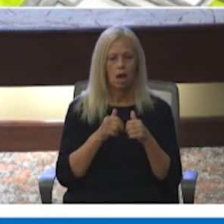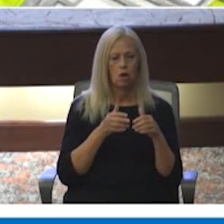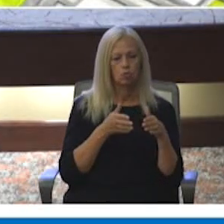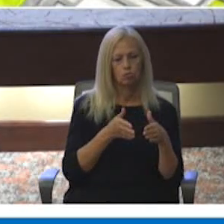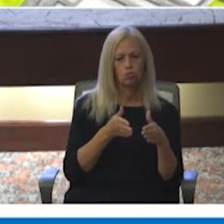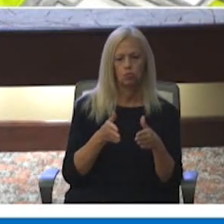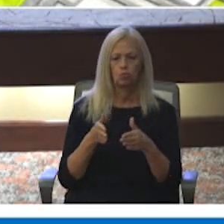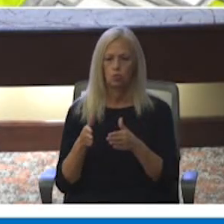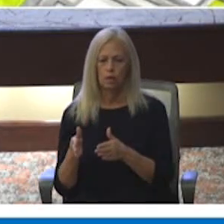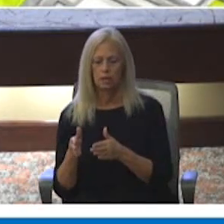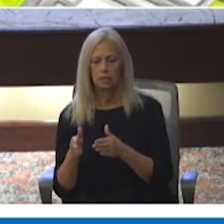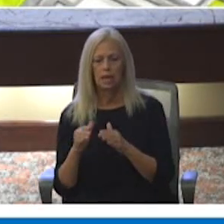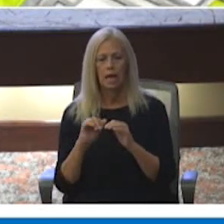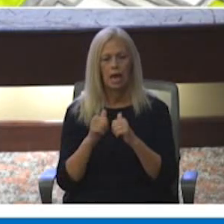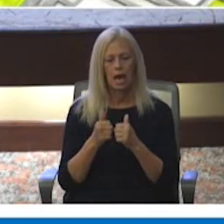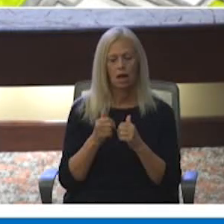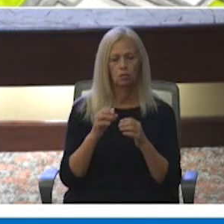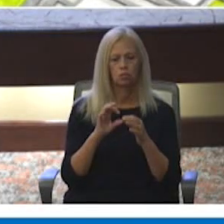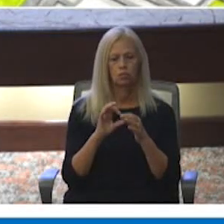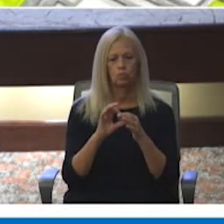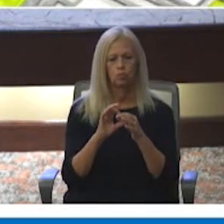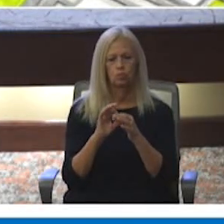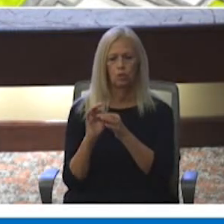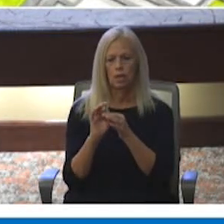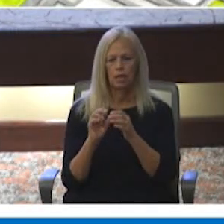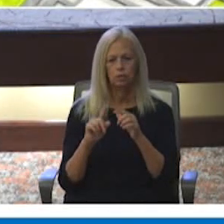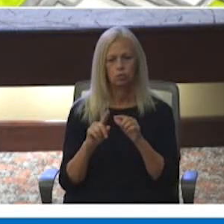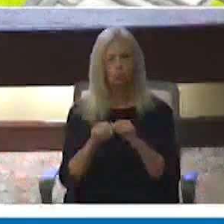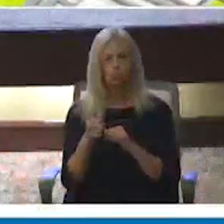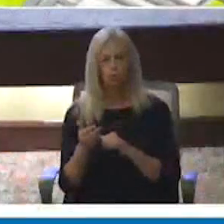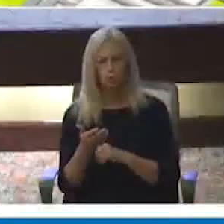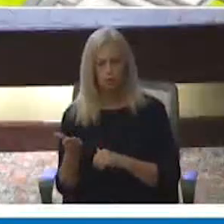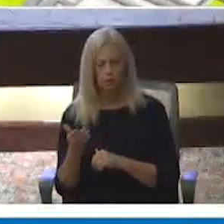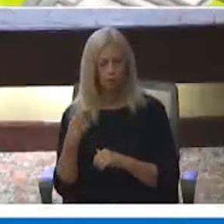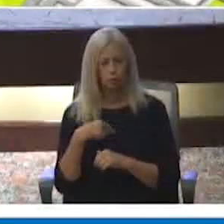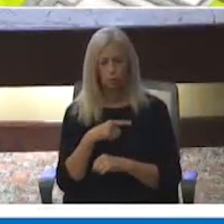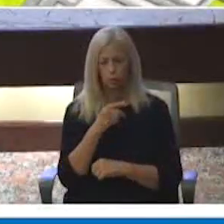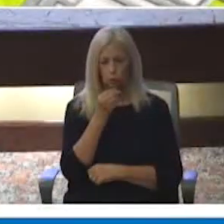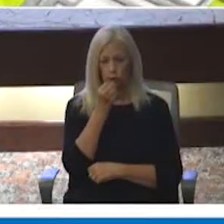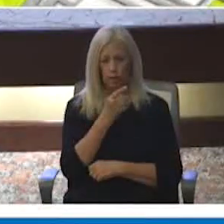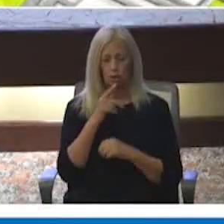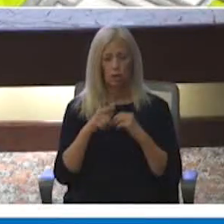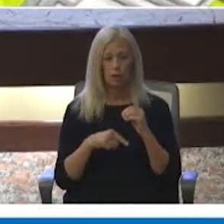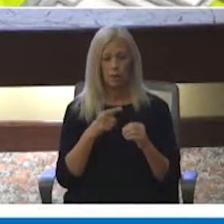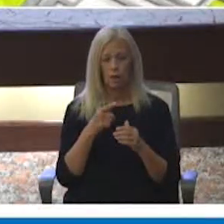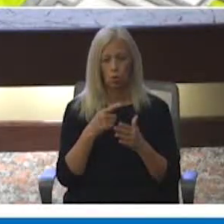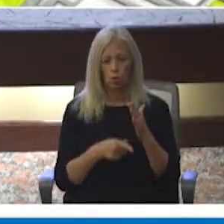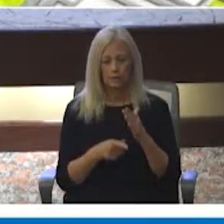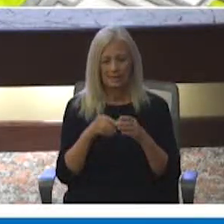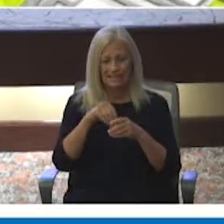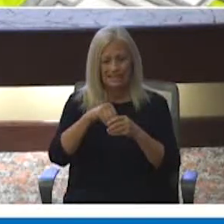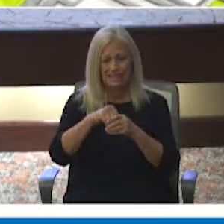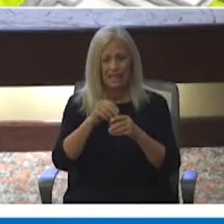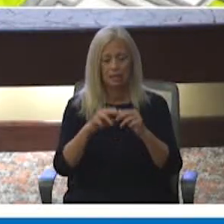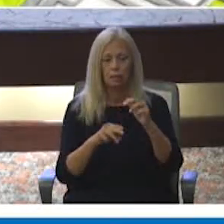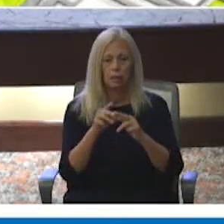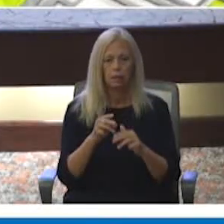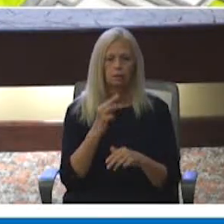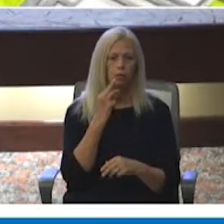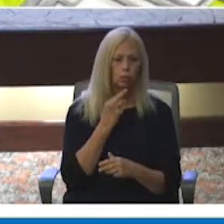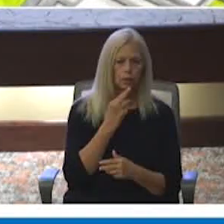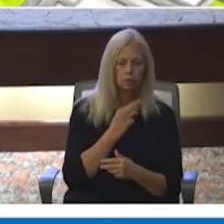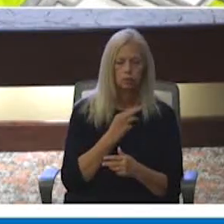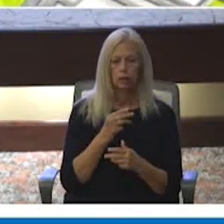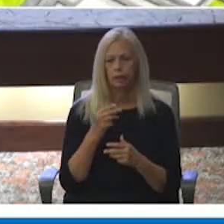they relate to other buildings that are there. We don't care as much about the uses within those buildings. Is it a restaurant? Is it a